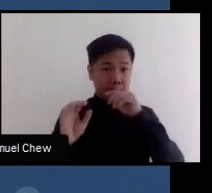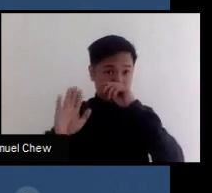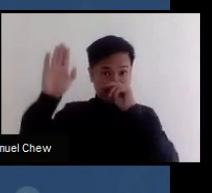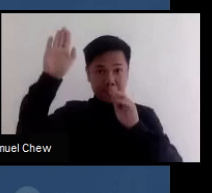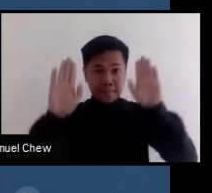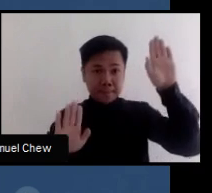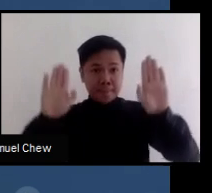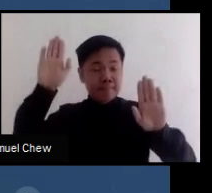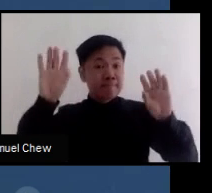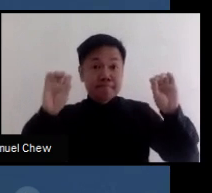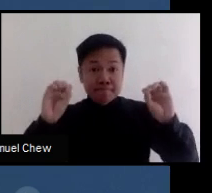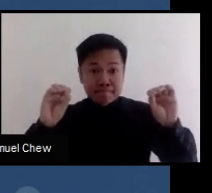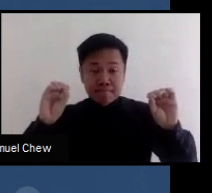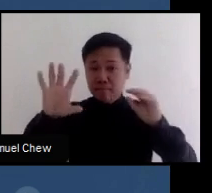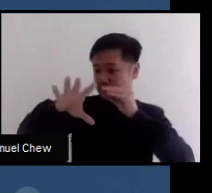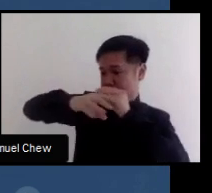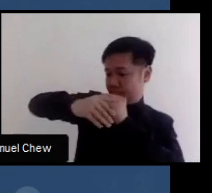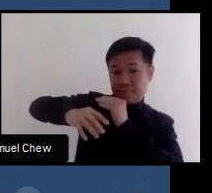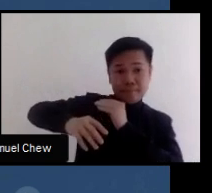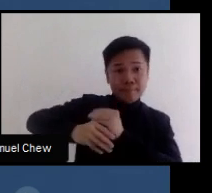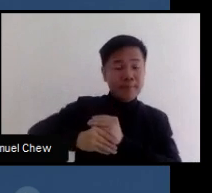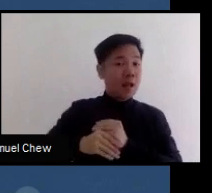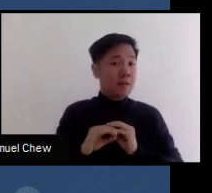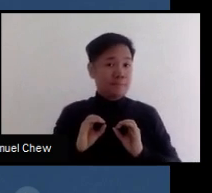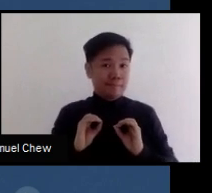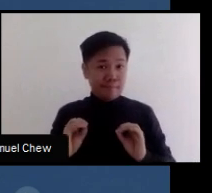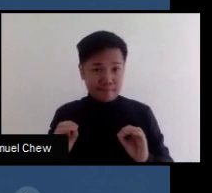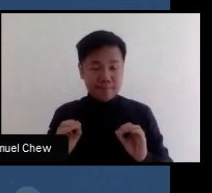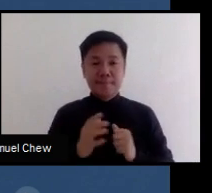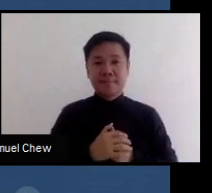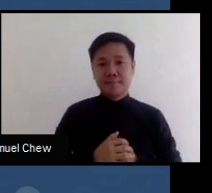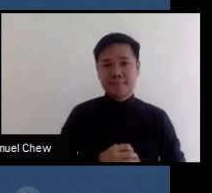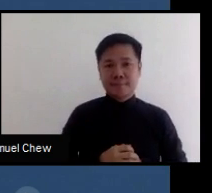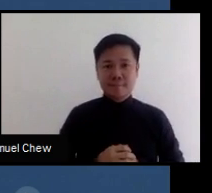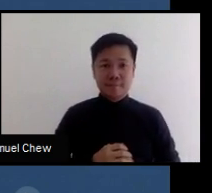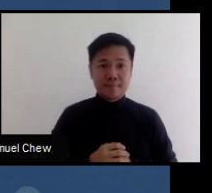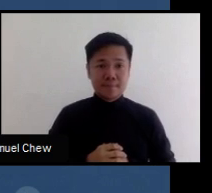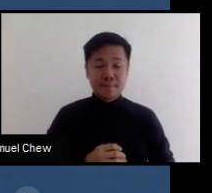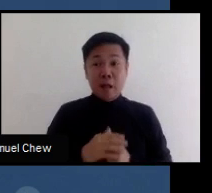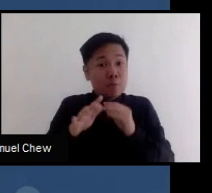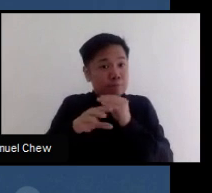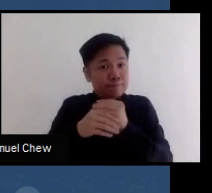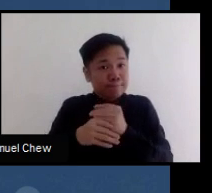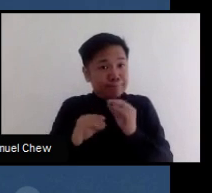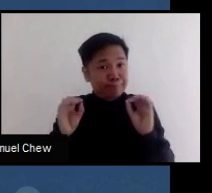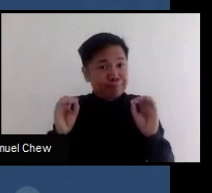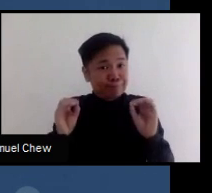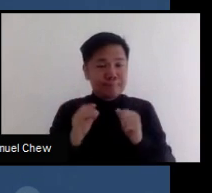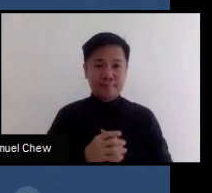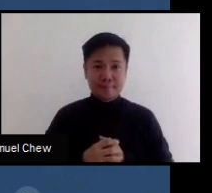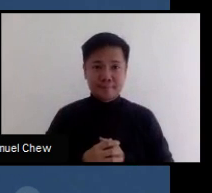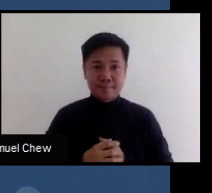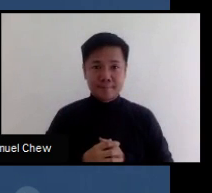that the delegations would like to bring to the committee for consideration.